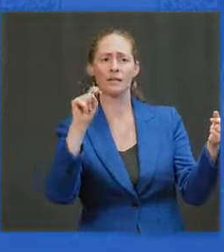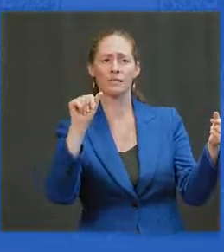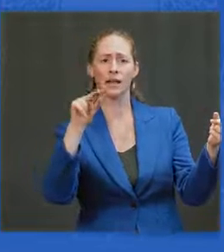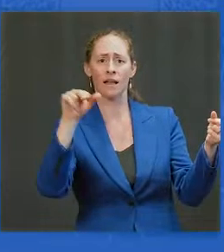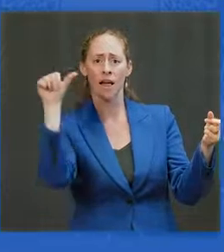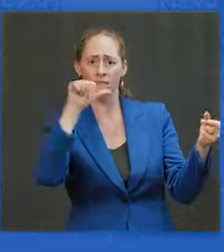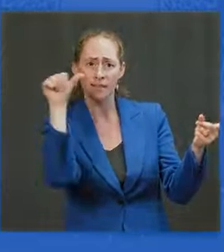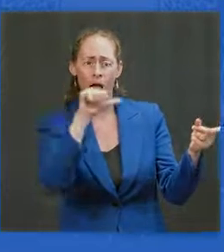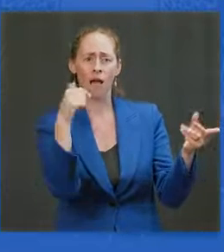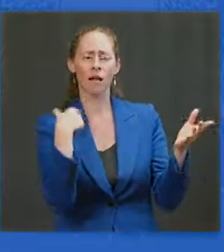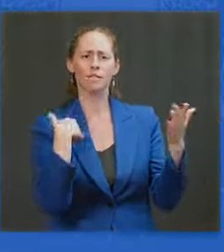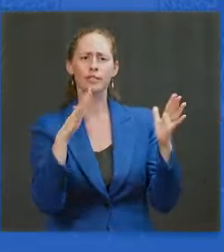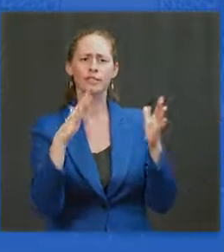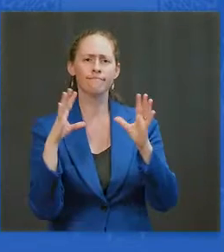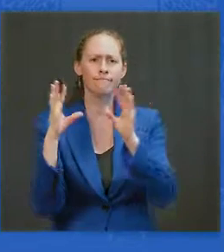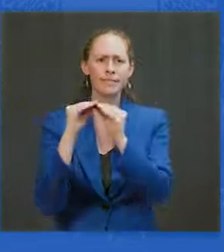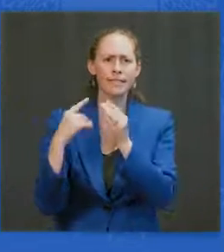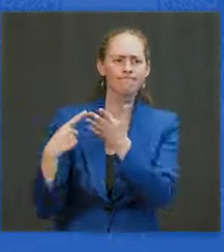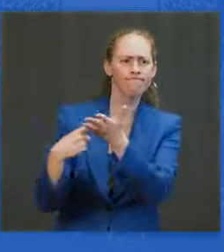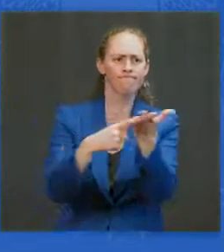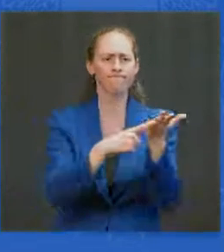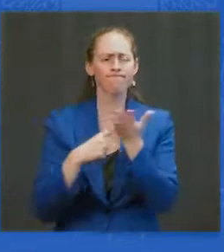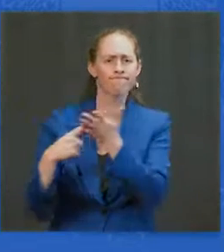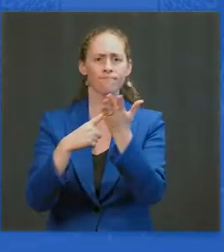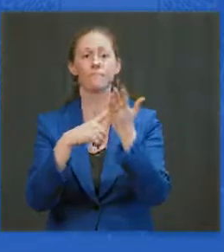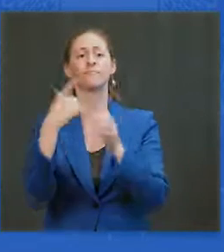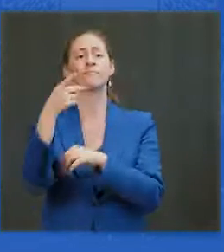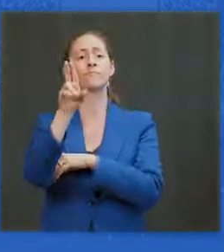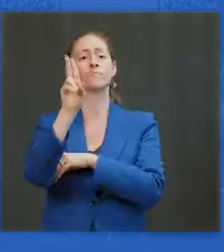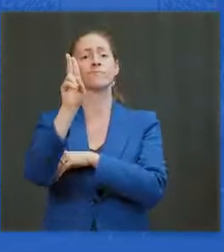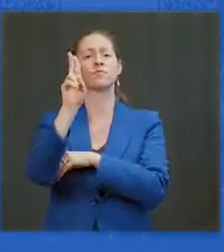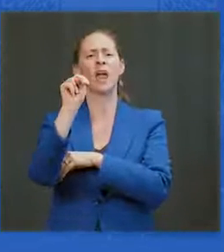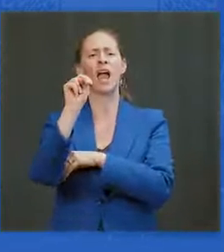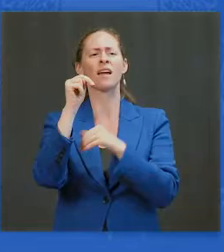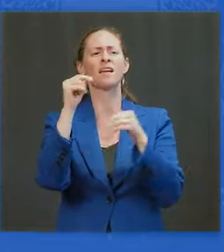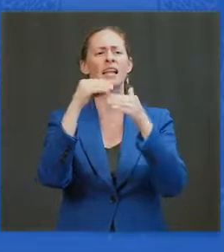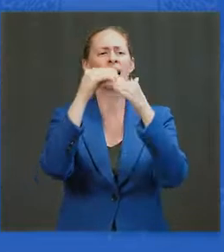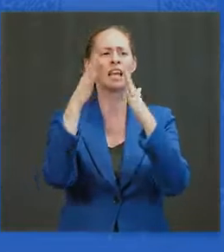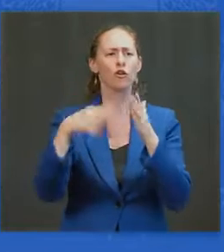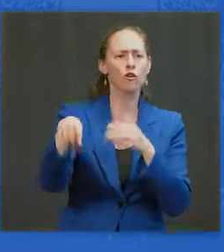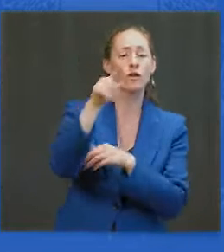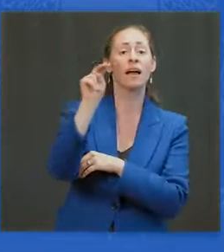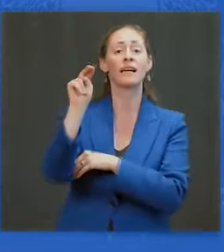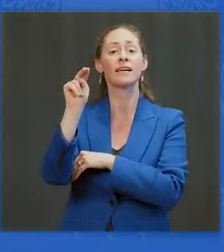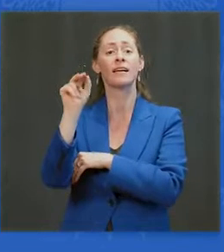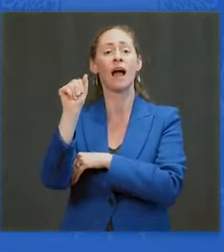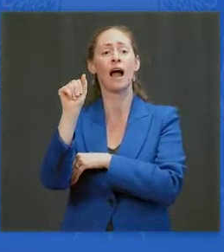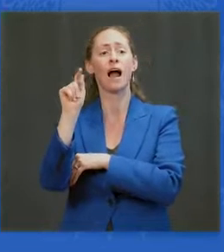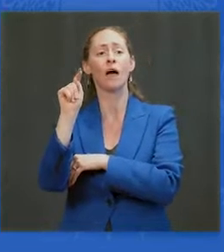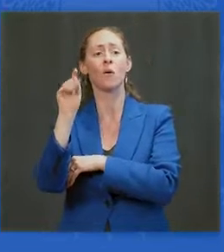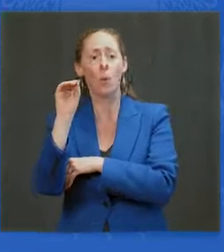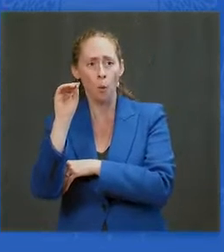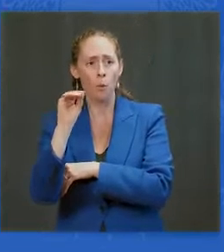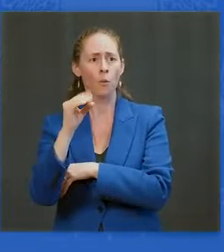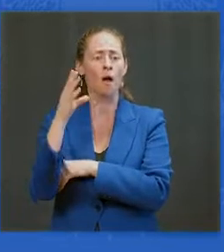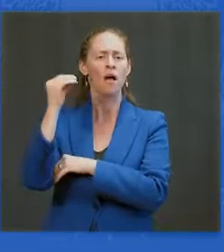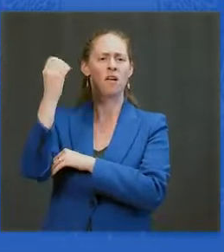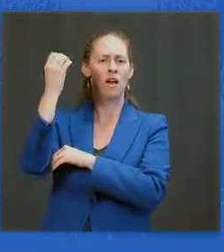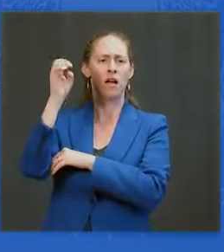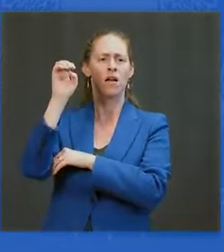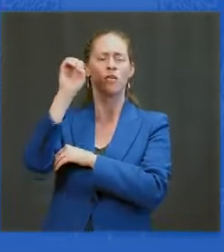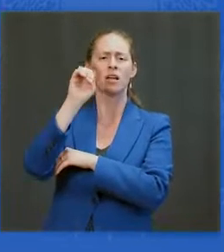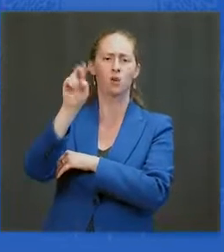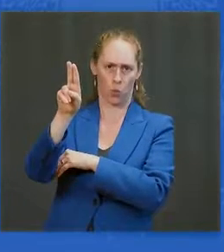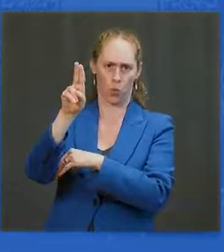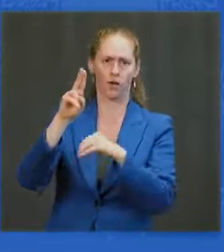well as heads of the United Nations, NATO, and the European Union. I express my thanks for the